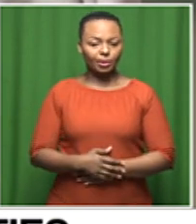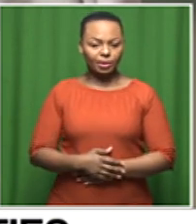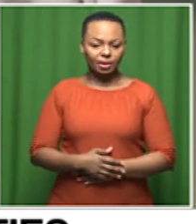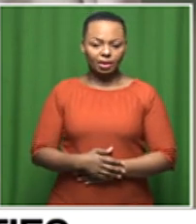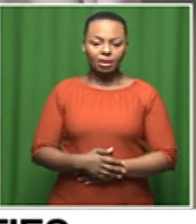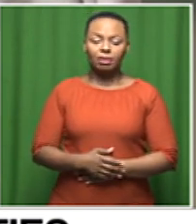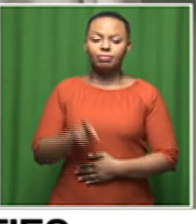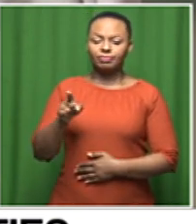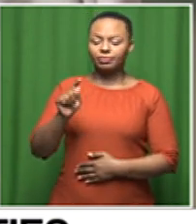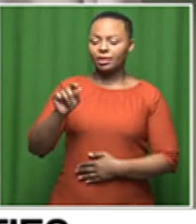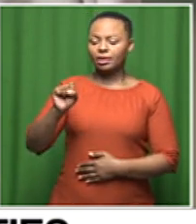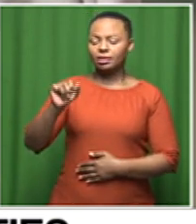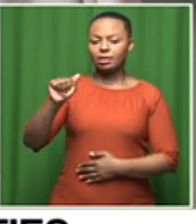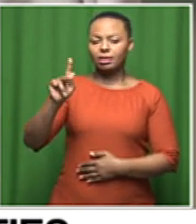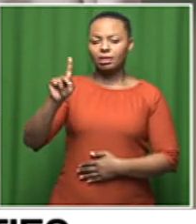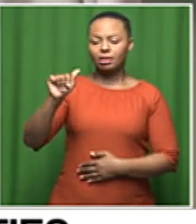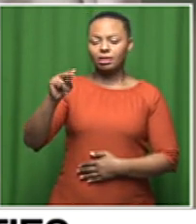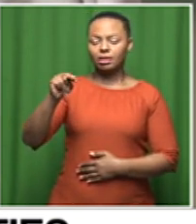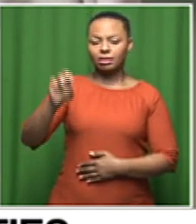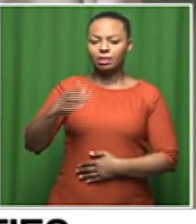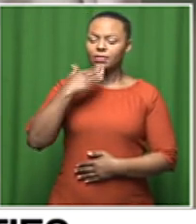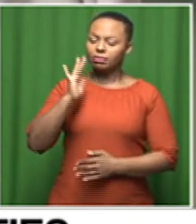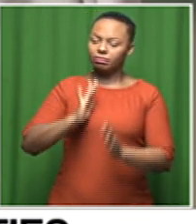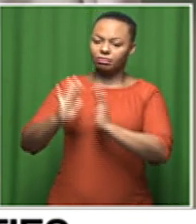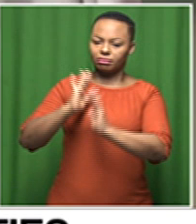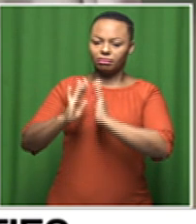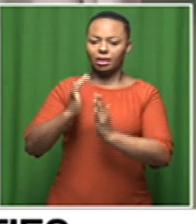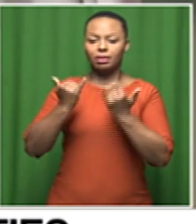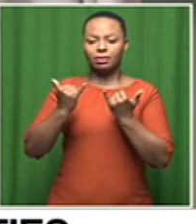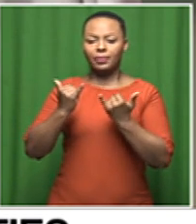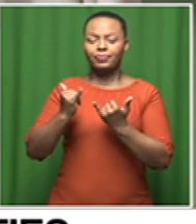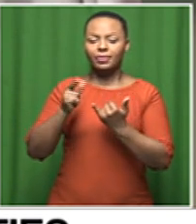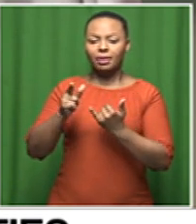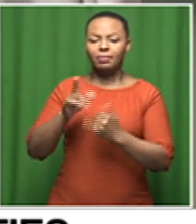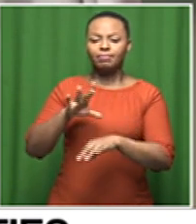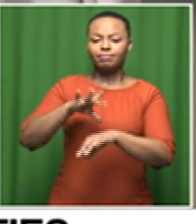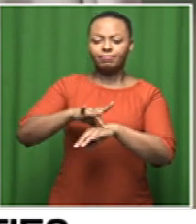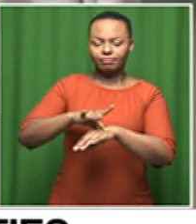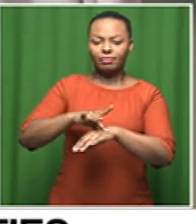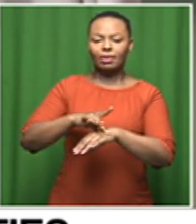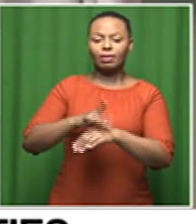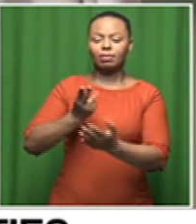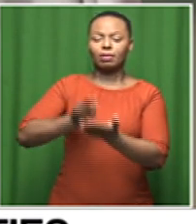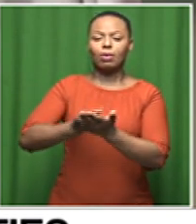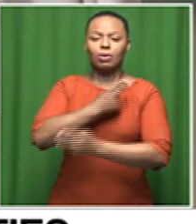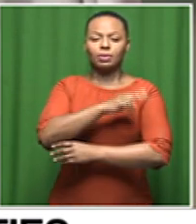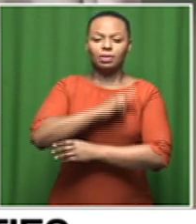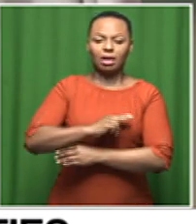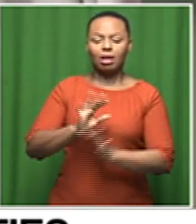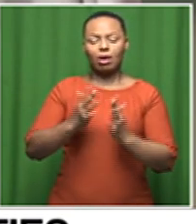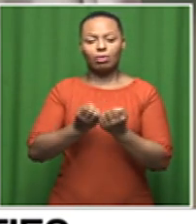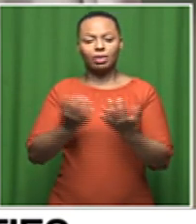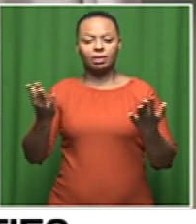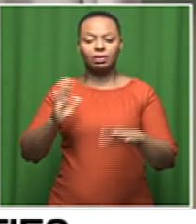could you just kindly talk to us with regards to you being admitted in and out of hospital? How many times have